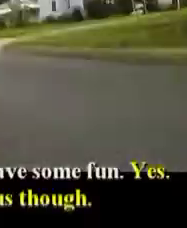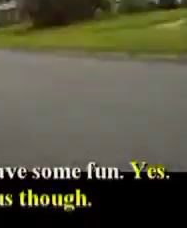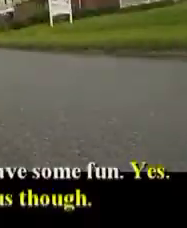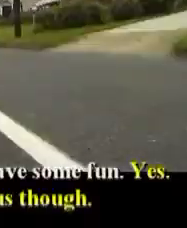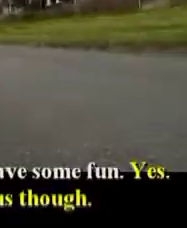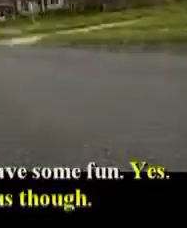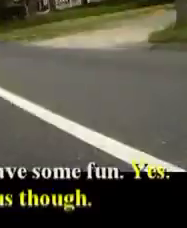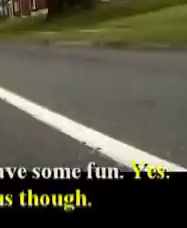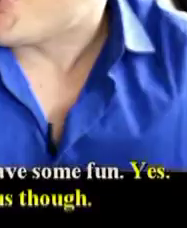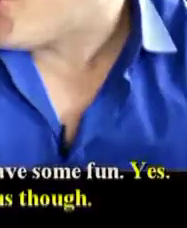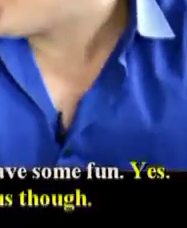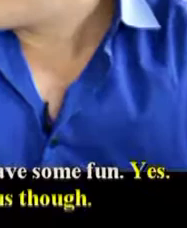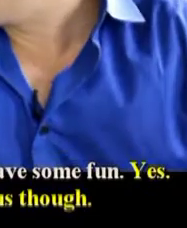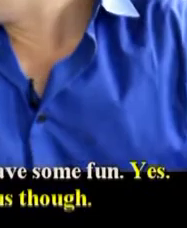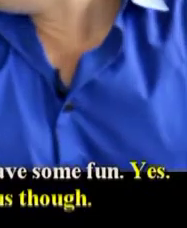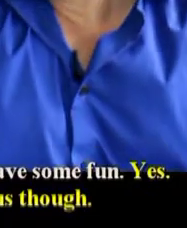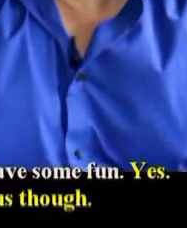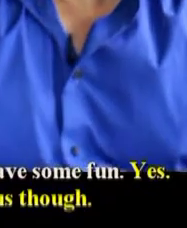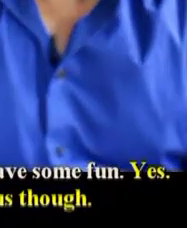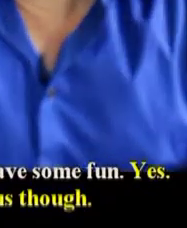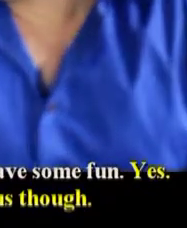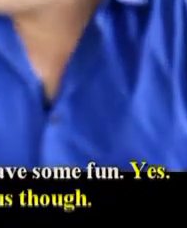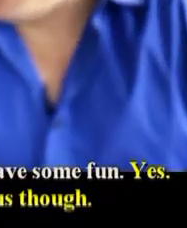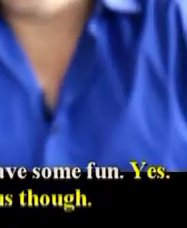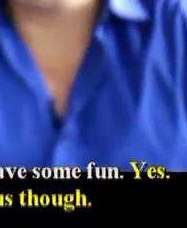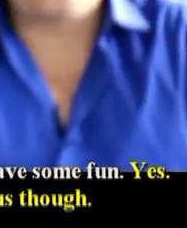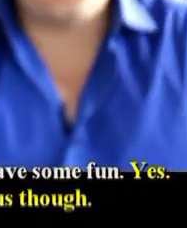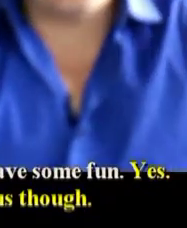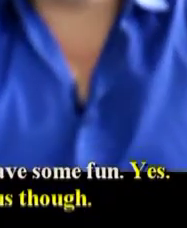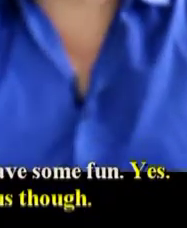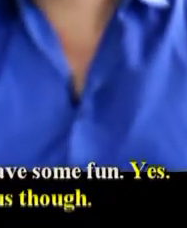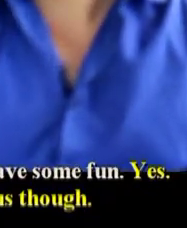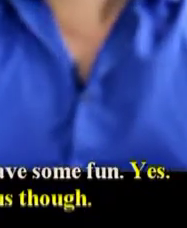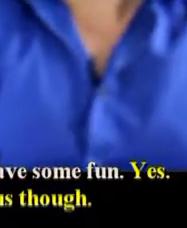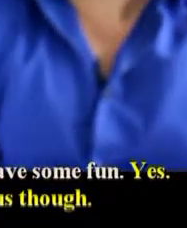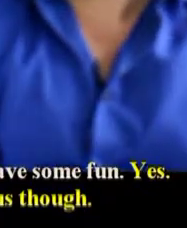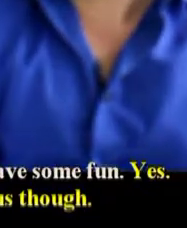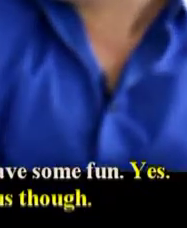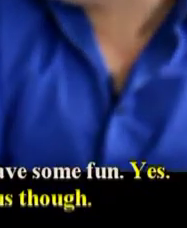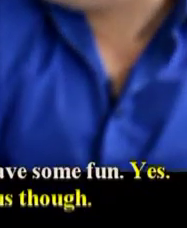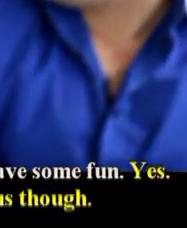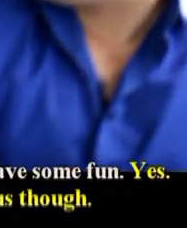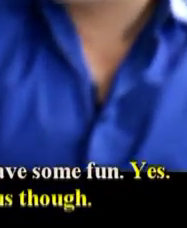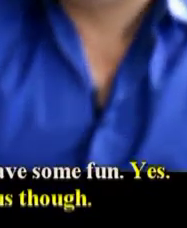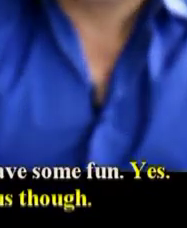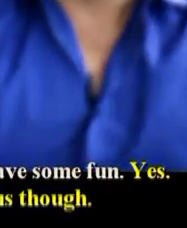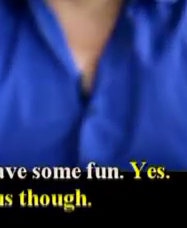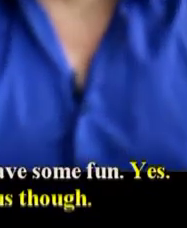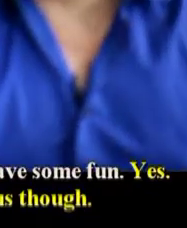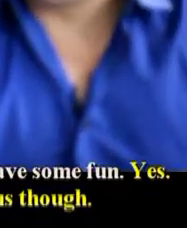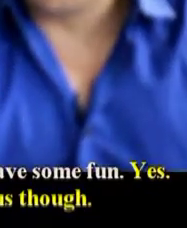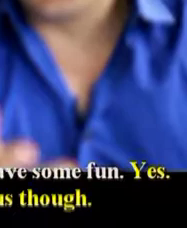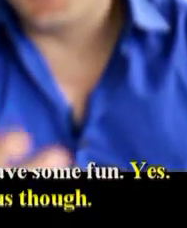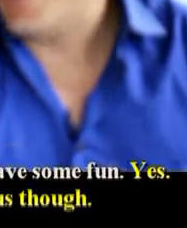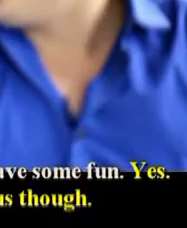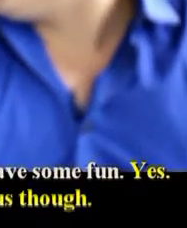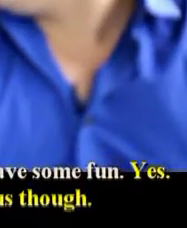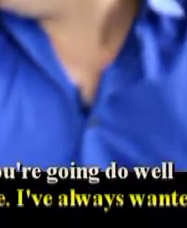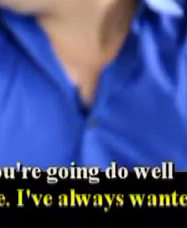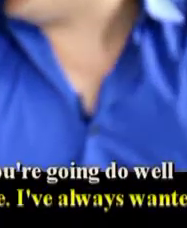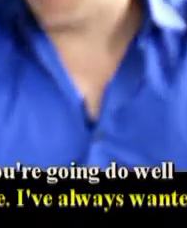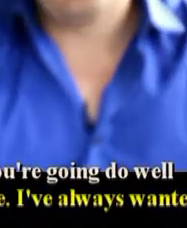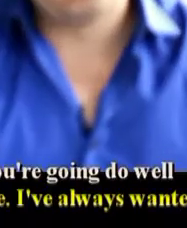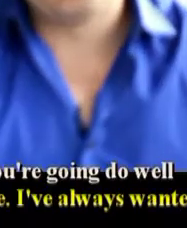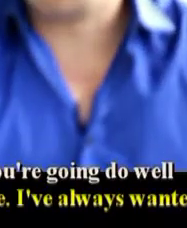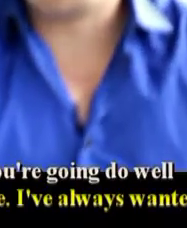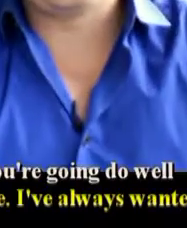Katrina, it's your turn. Oh, yes. We're going to have some fun. Yes. You ready to do this? Yes. I'm a good nose, though. You